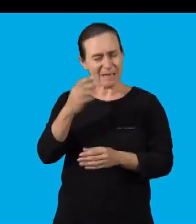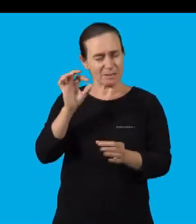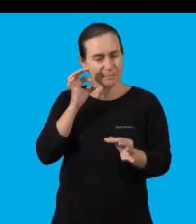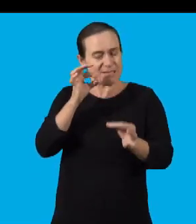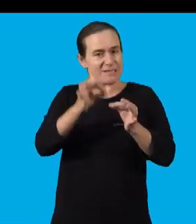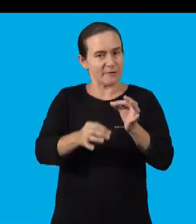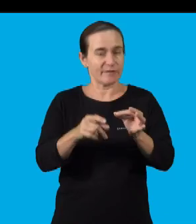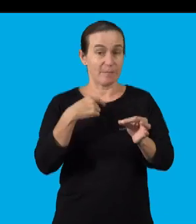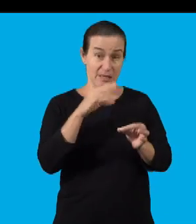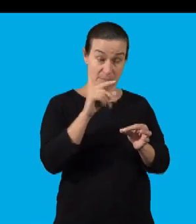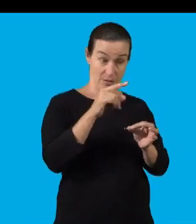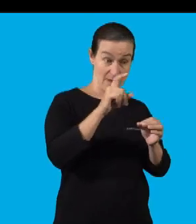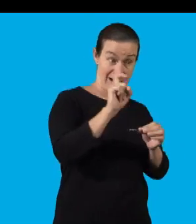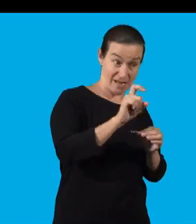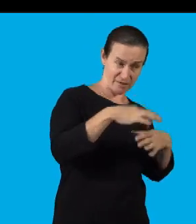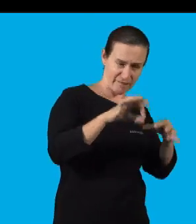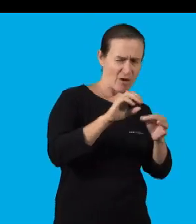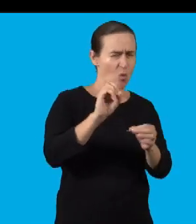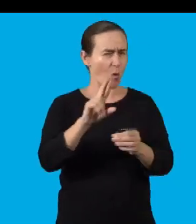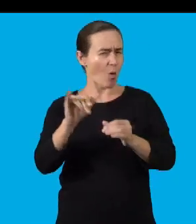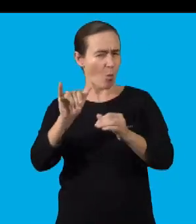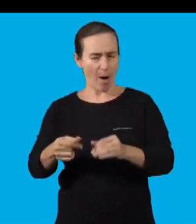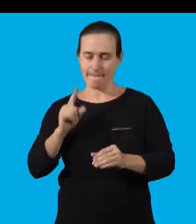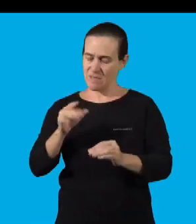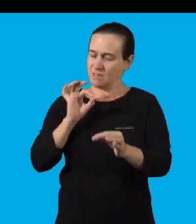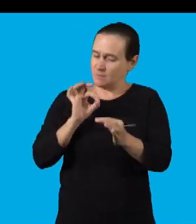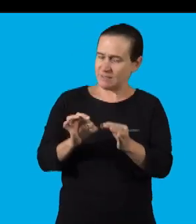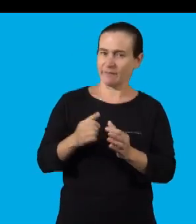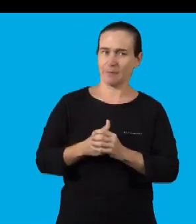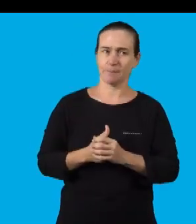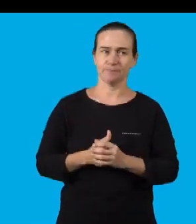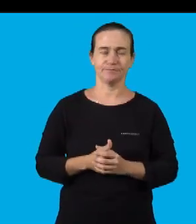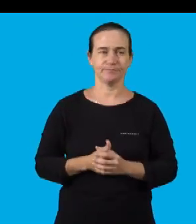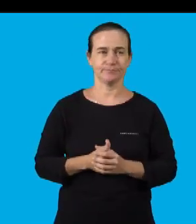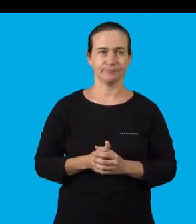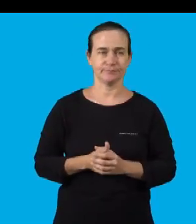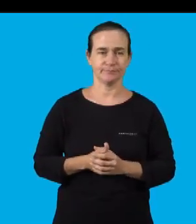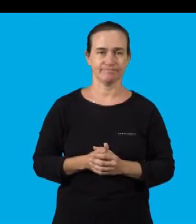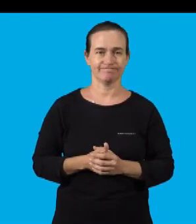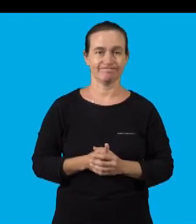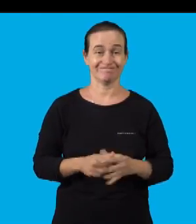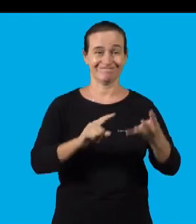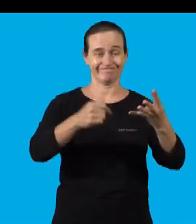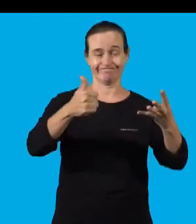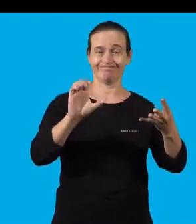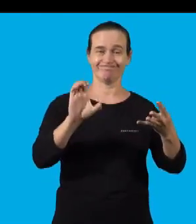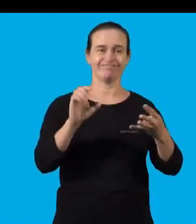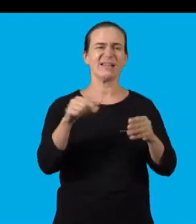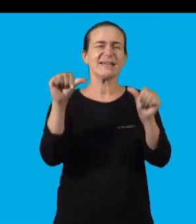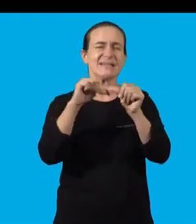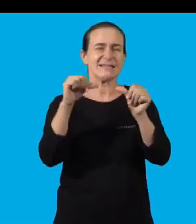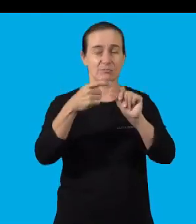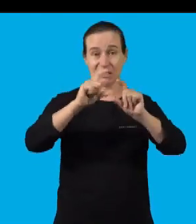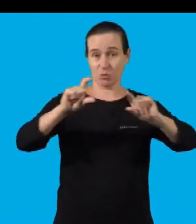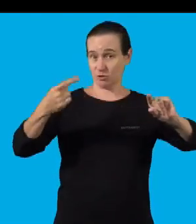whether you are talking about the x values or the y values. So the range there is the y values. The last one there